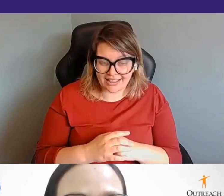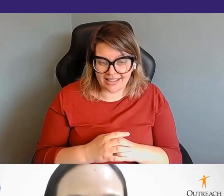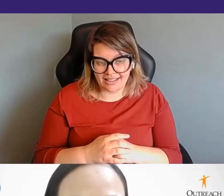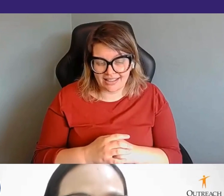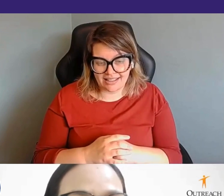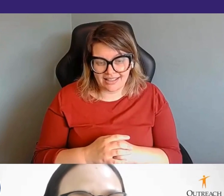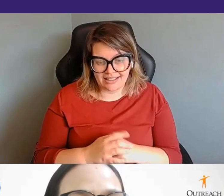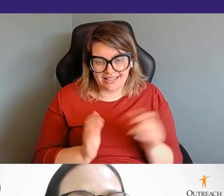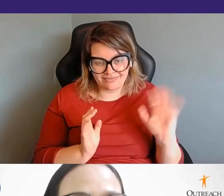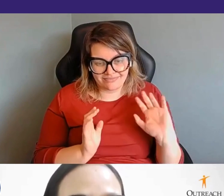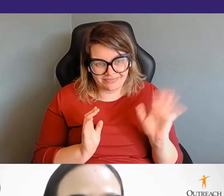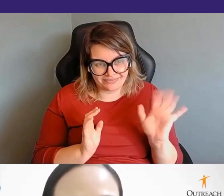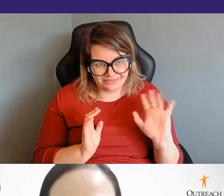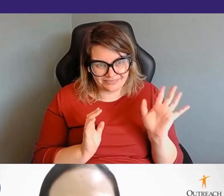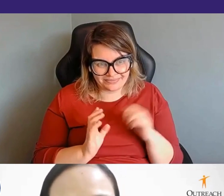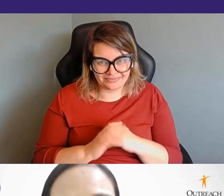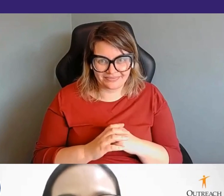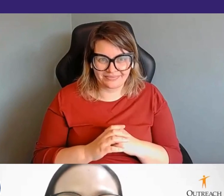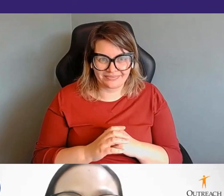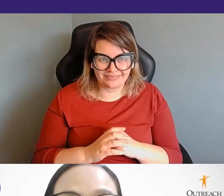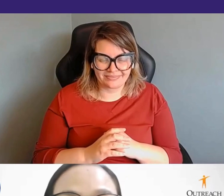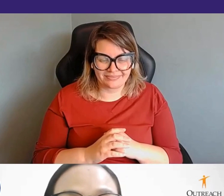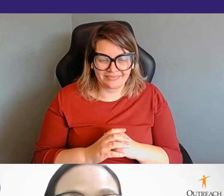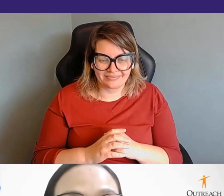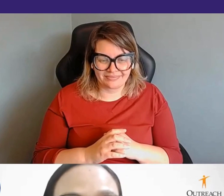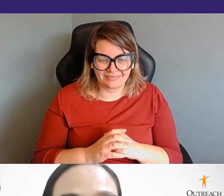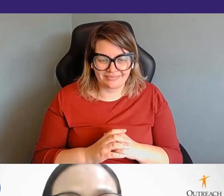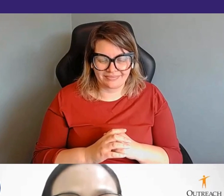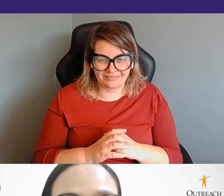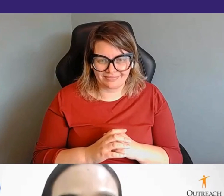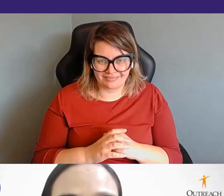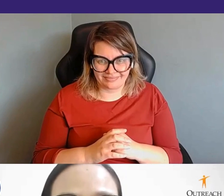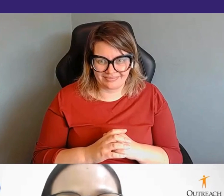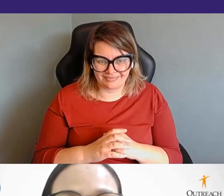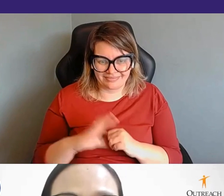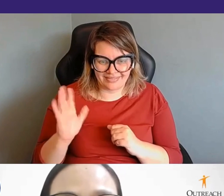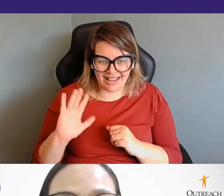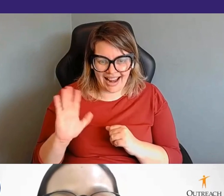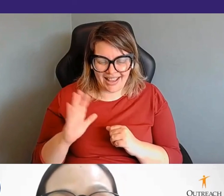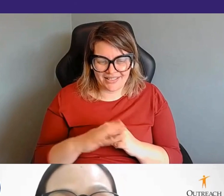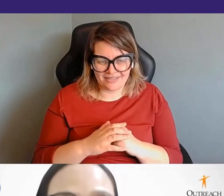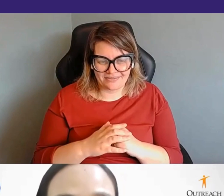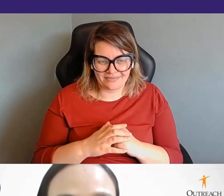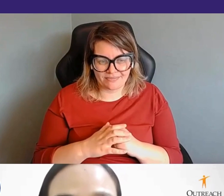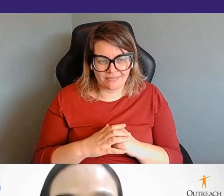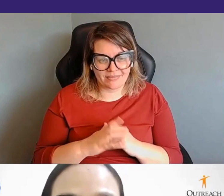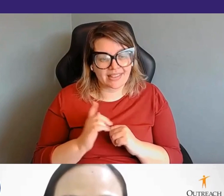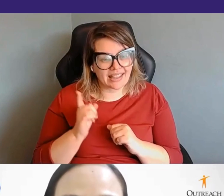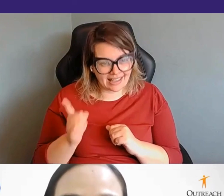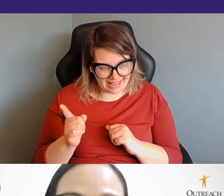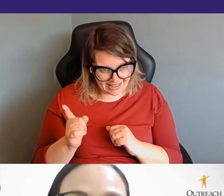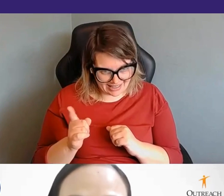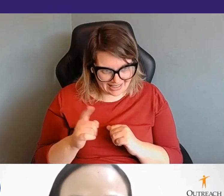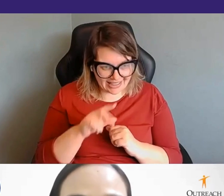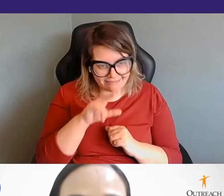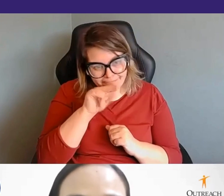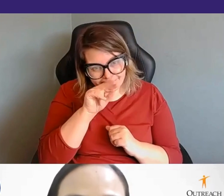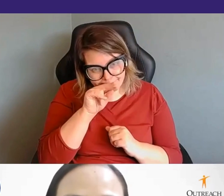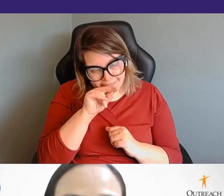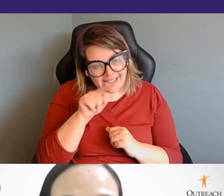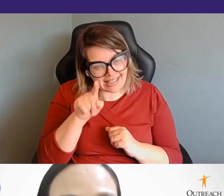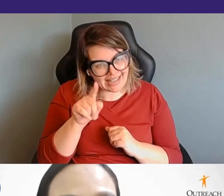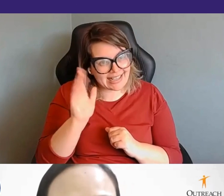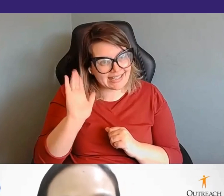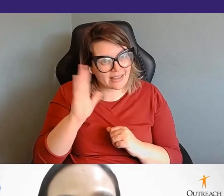Ma'am Nance. Yeah. So Hi, he's the Elene. one who's Hello. he's the one who's talking in the video. He's the president